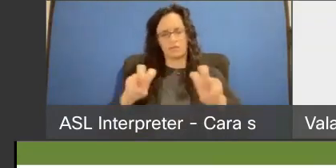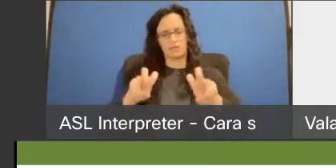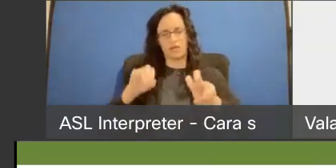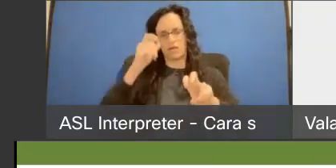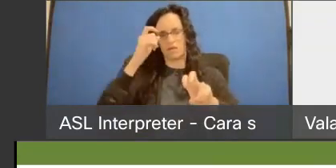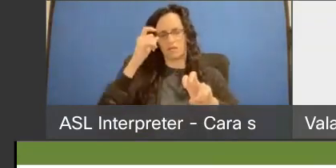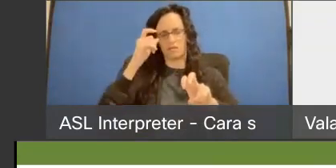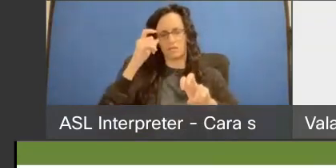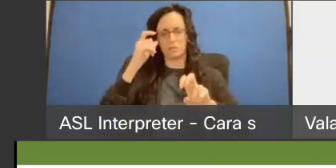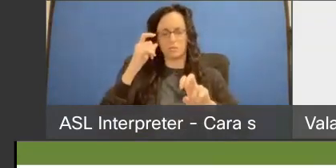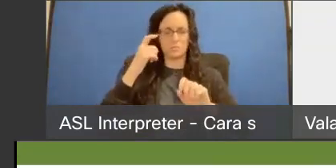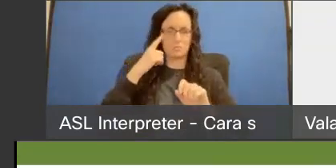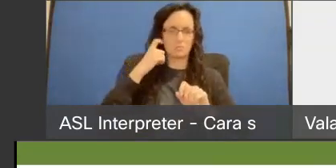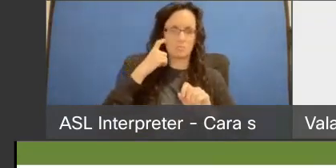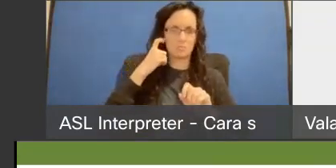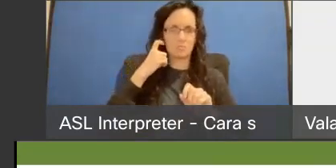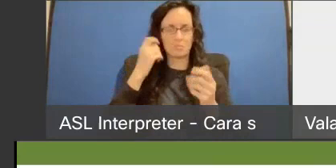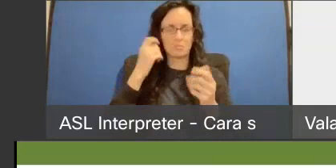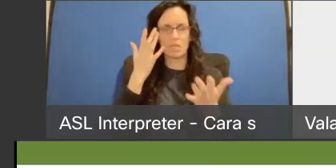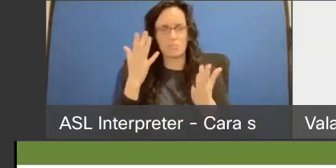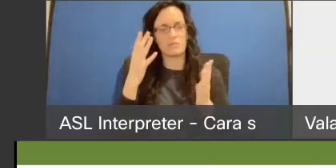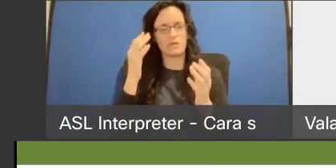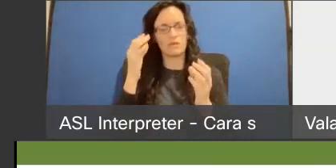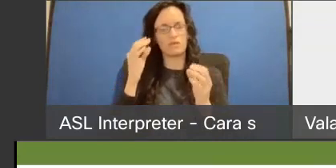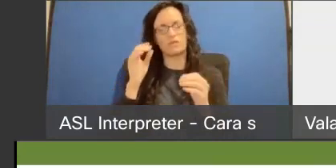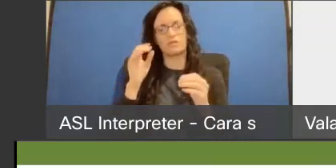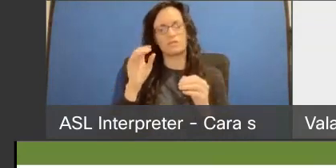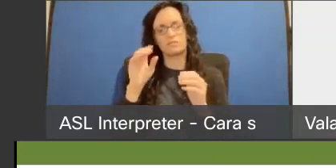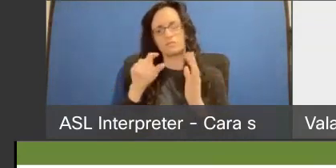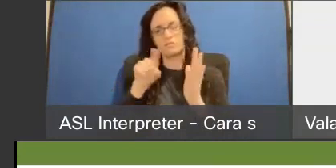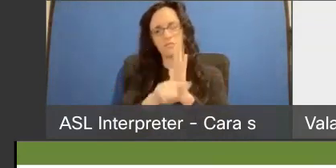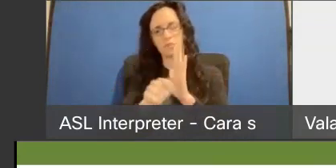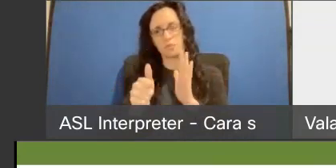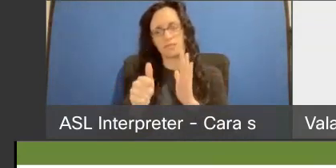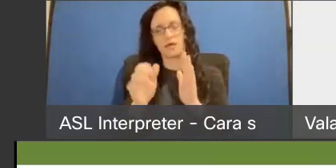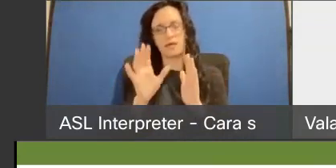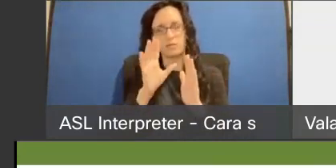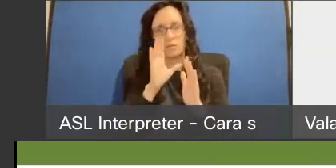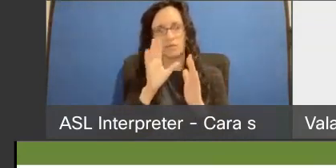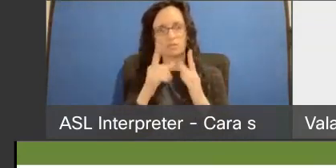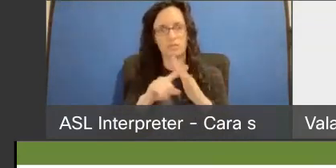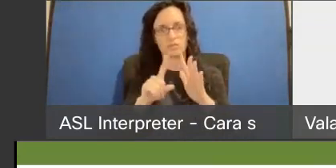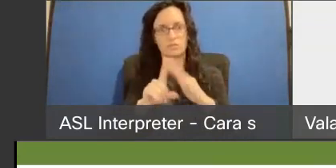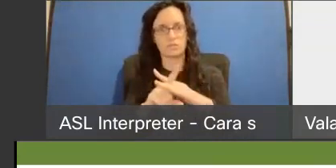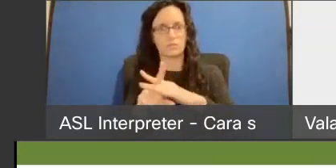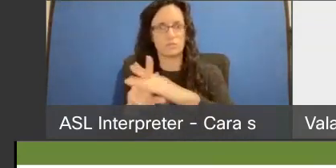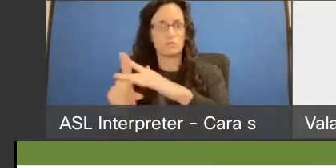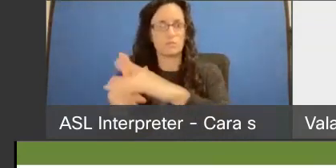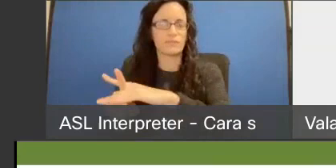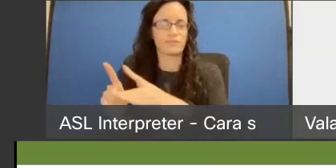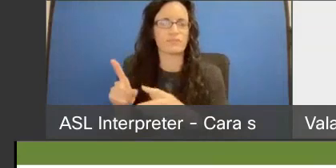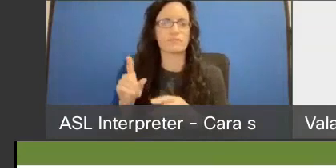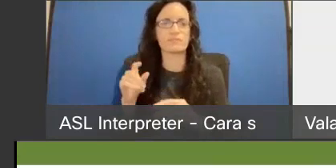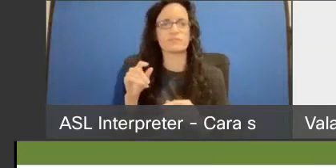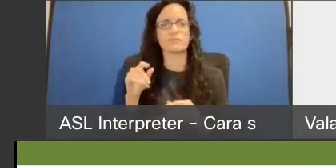This sort of, I don't know, call it a flow chart, a chain analysis, if you will, was developed, conceptualized by a colleague of